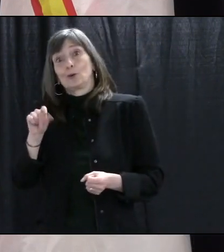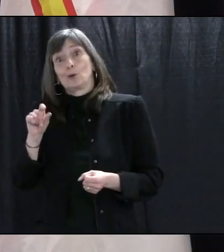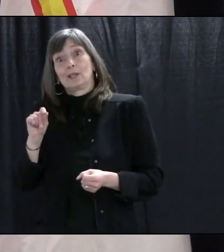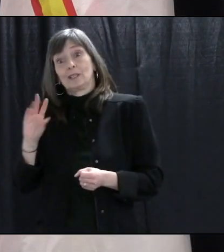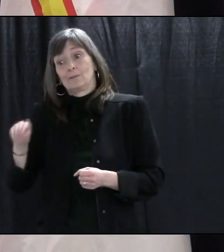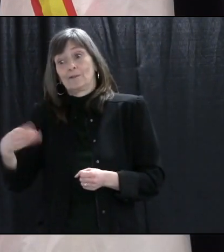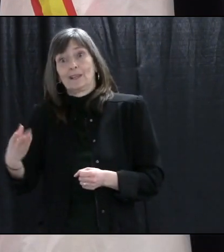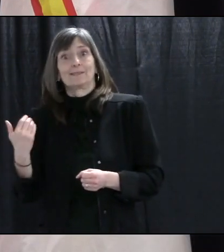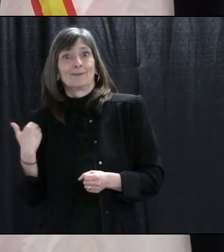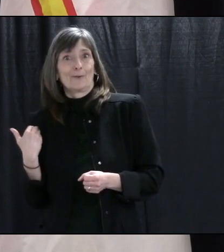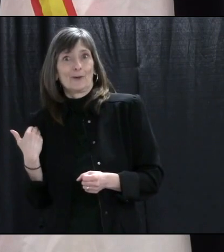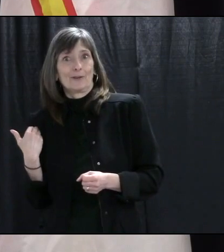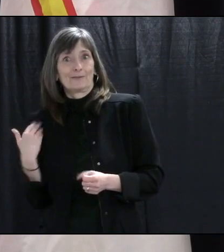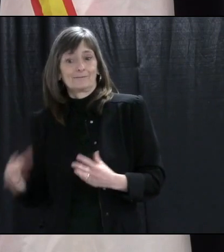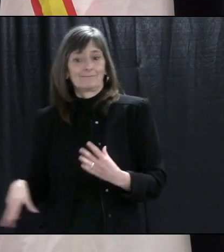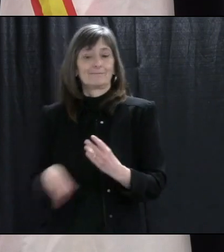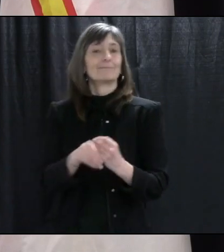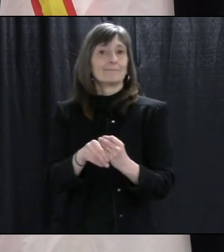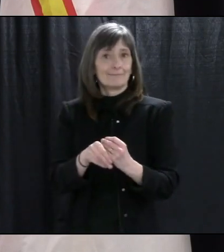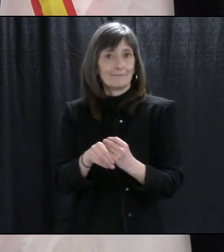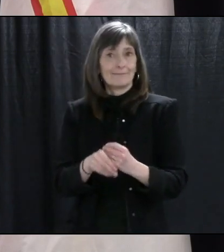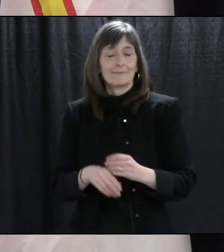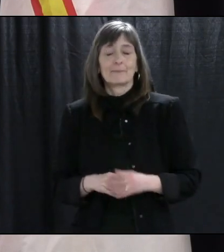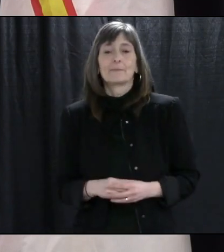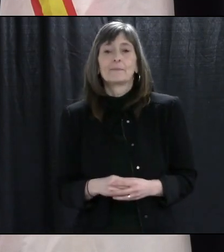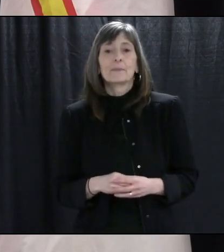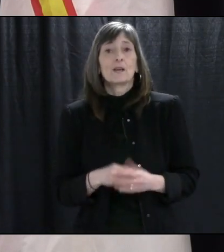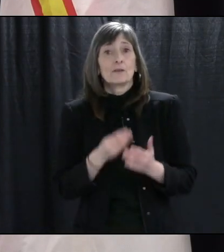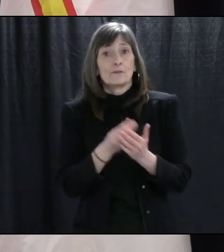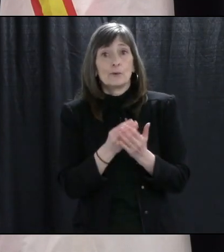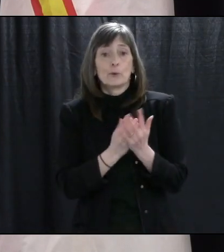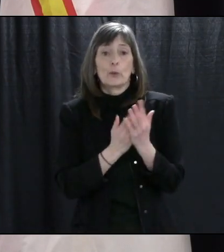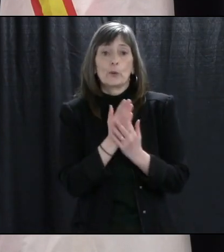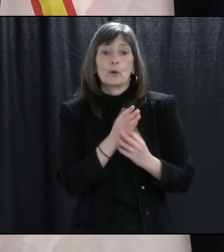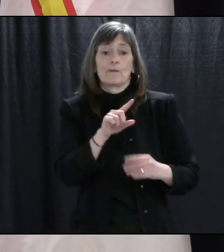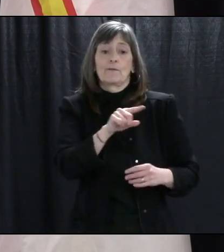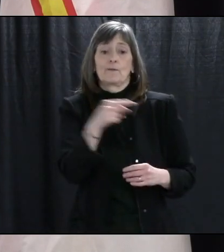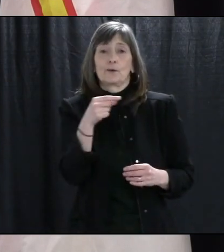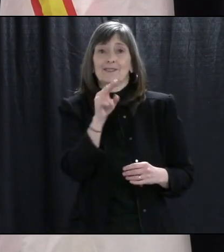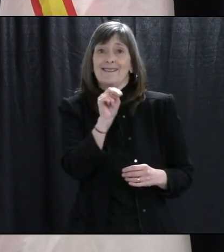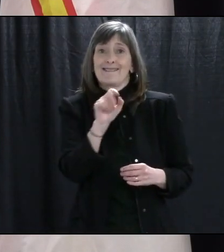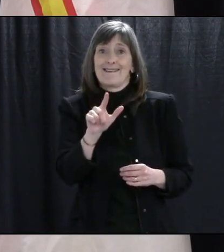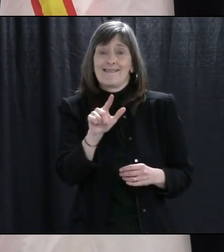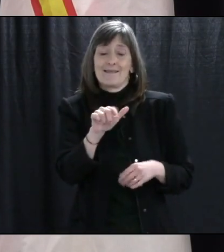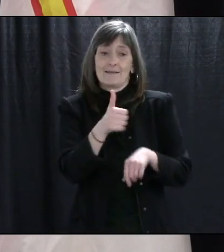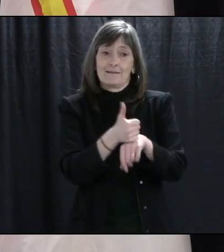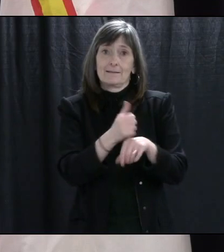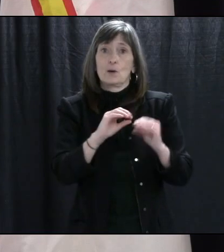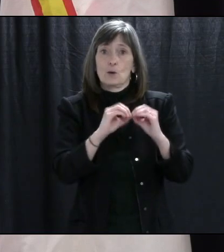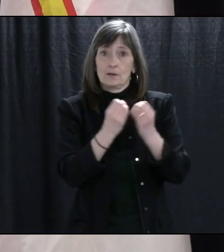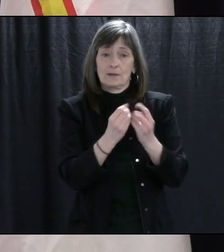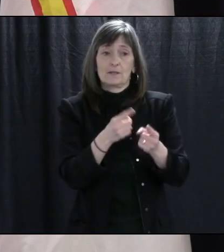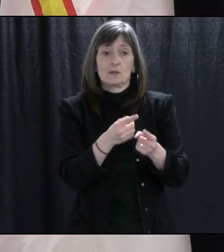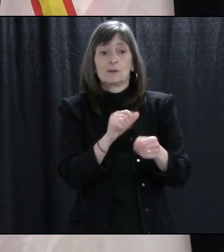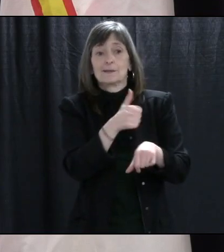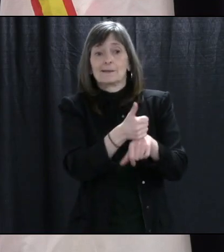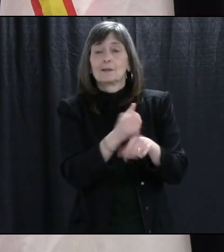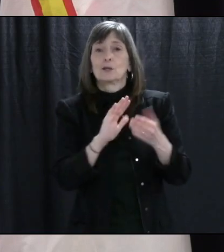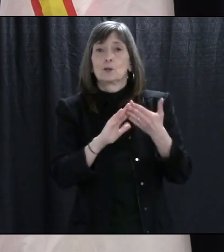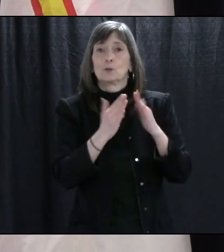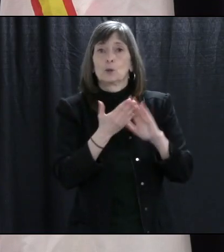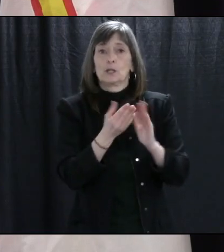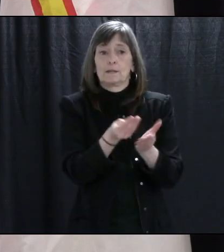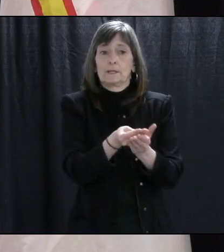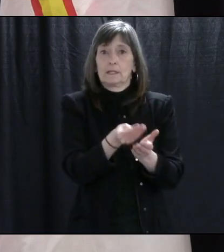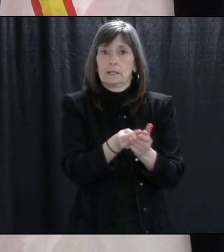already provided. Through this funding, Food First NL established a community fund, and this means we're able to provide